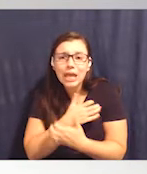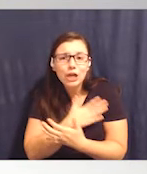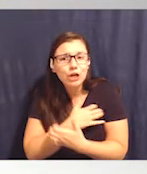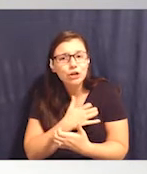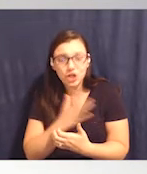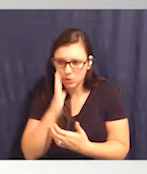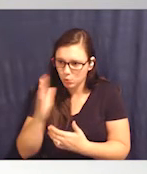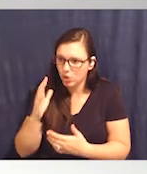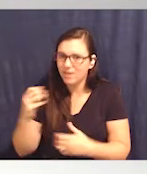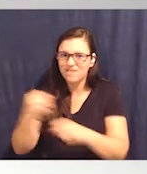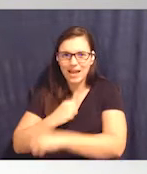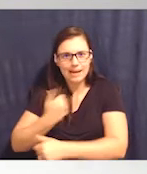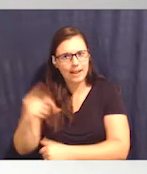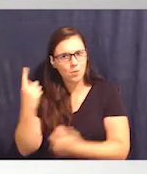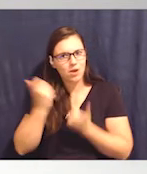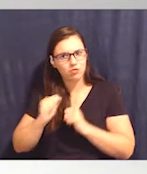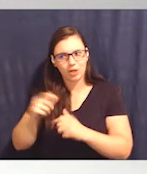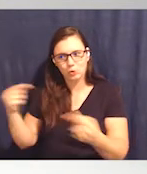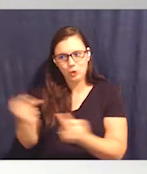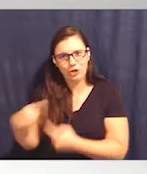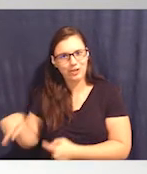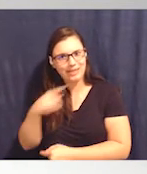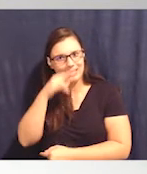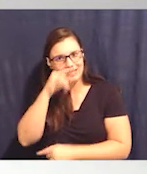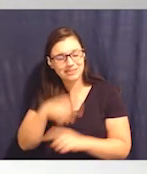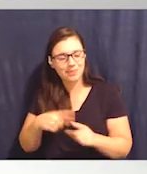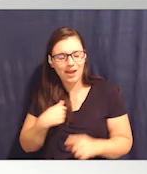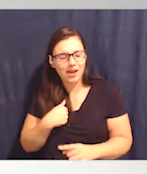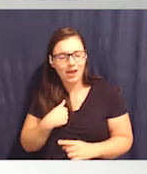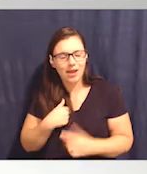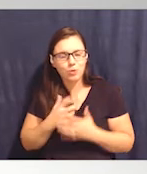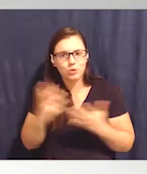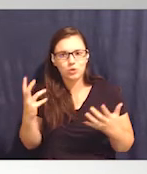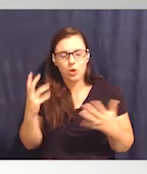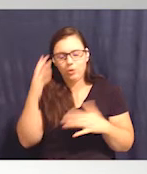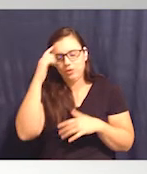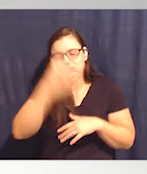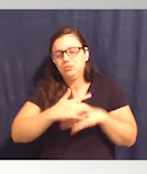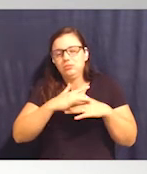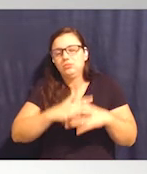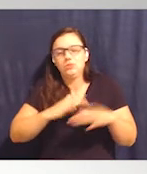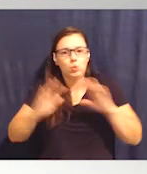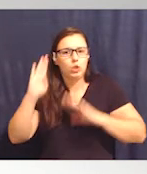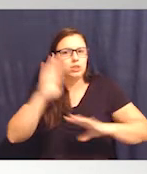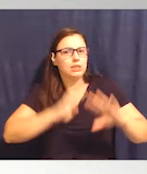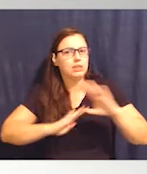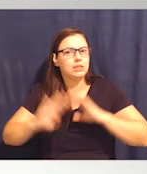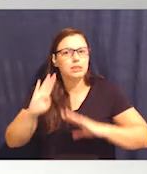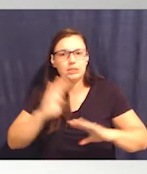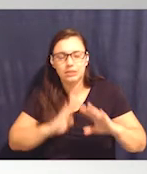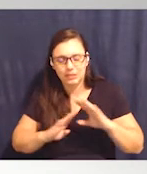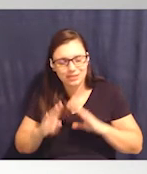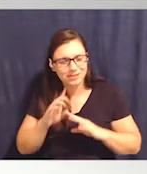those kids, but I was just so uptight and so worried when there really wasn't a need.